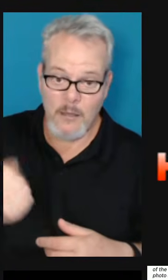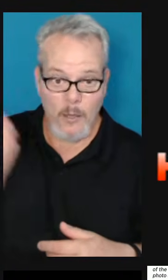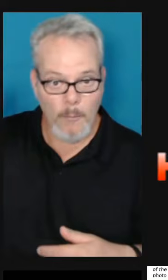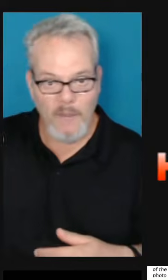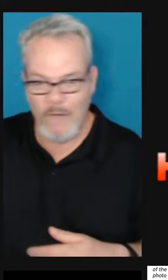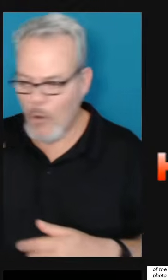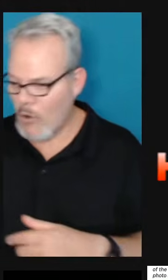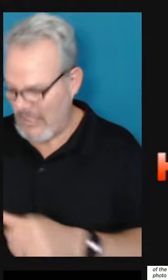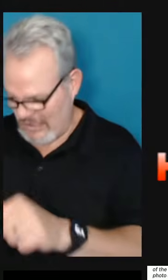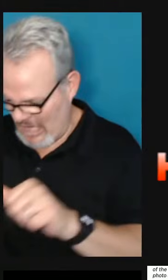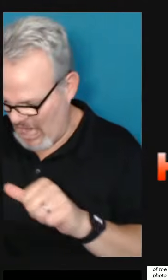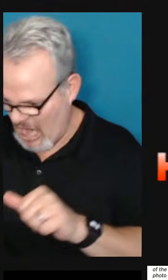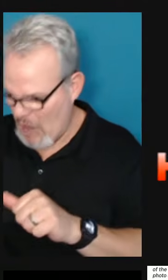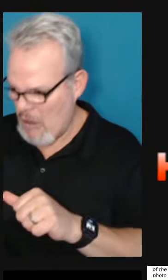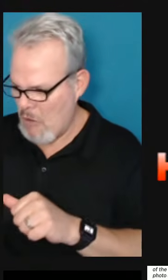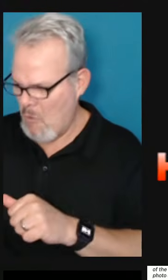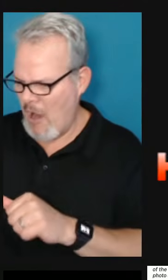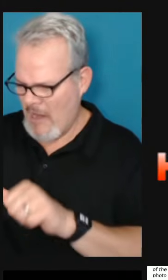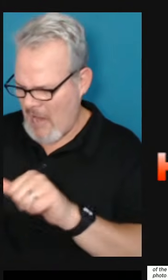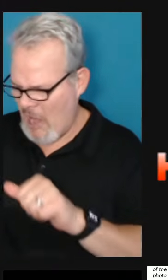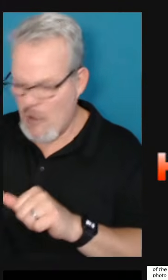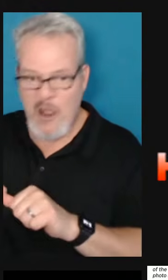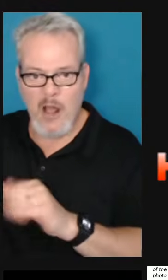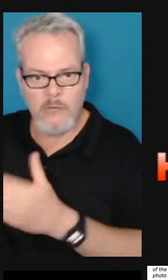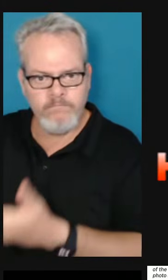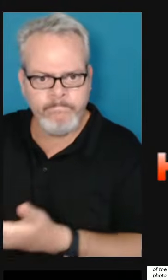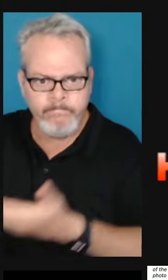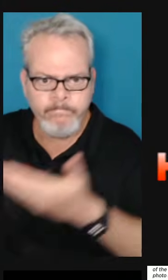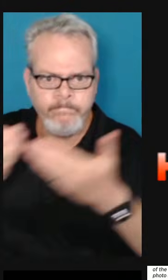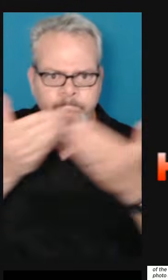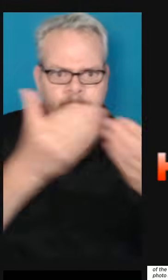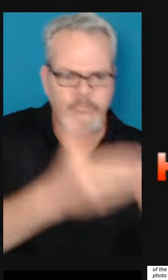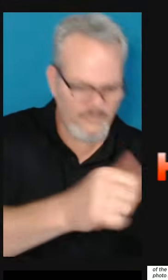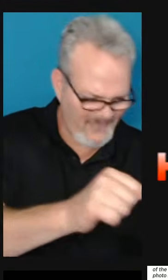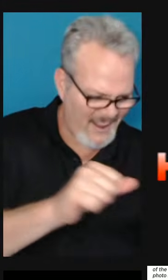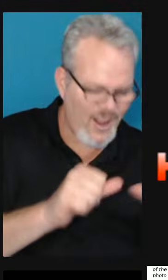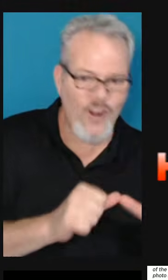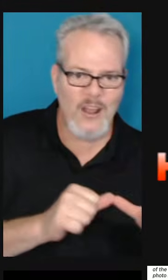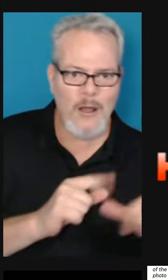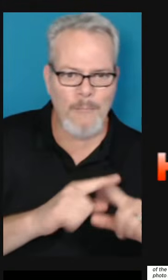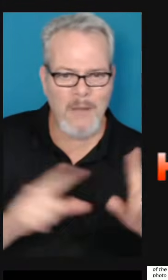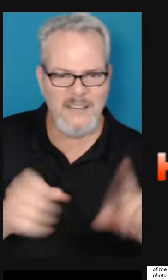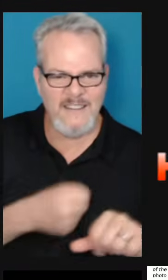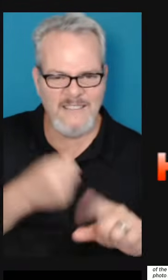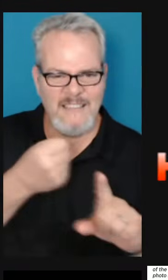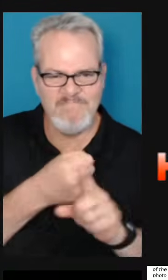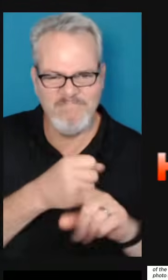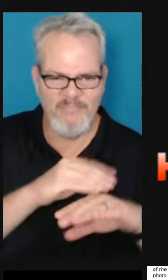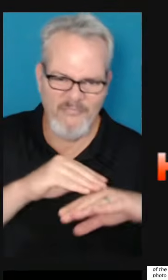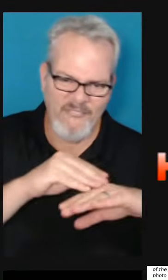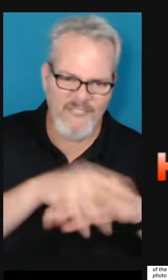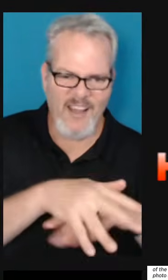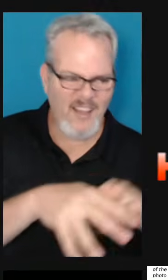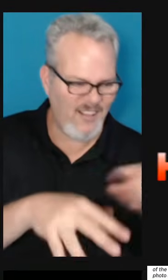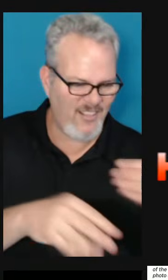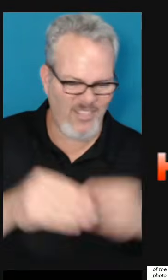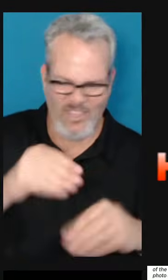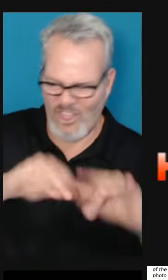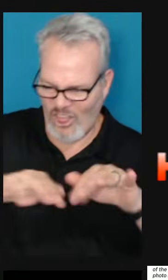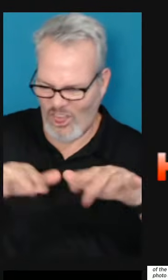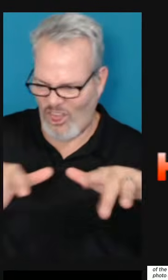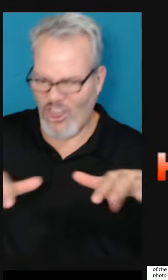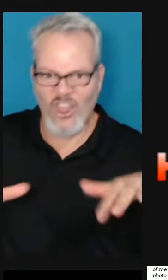then your animals maybe can go there a little more easily, and lawn mow the other area. We might need to accelerate the process a little bit there,